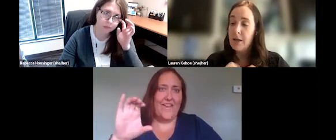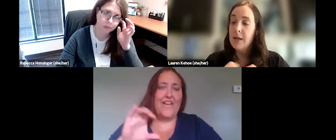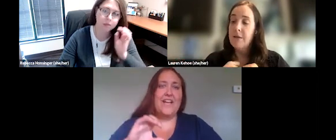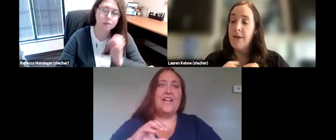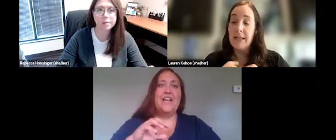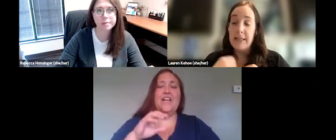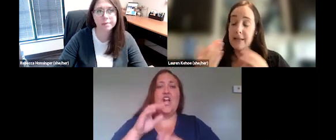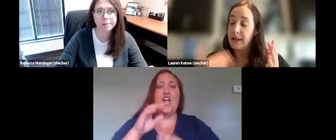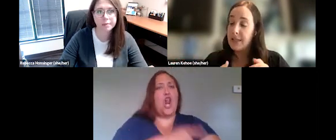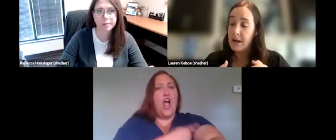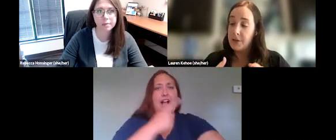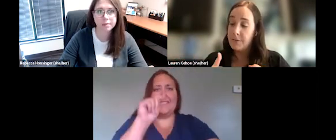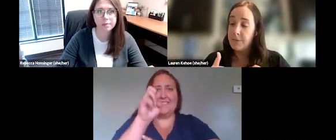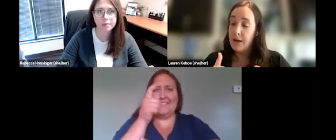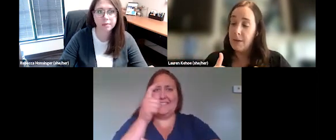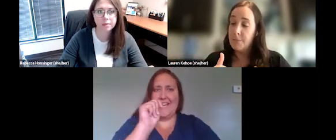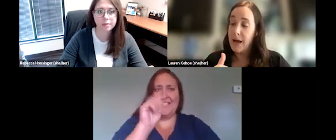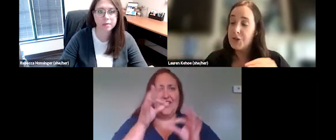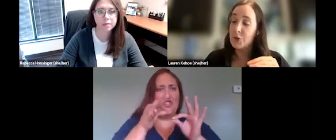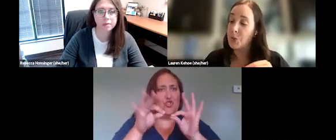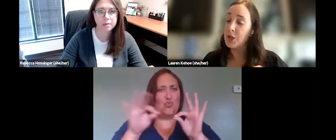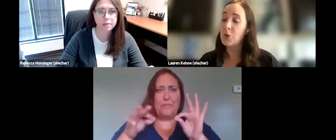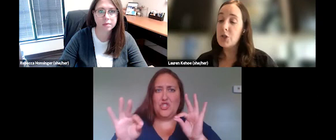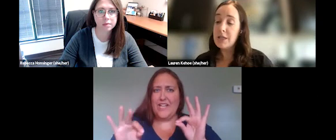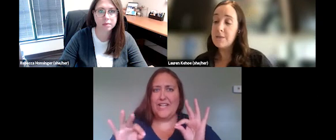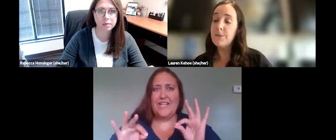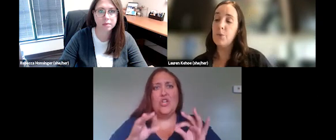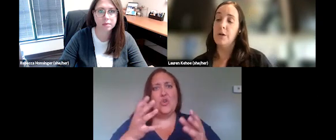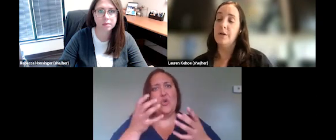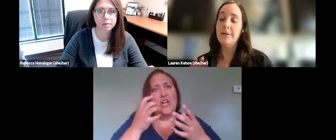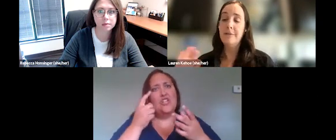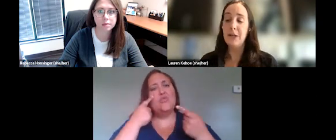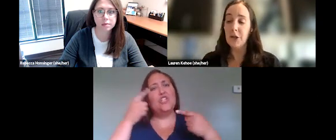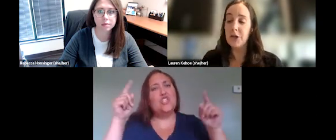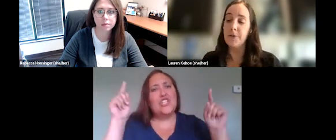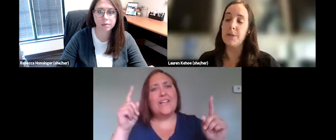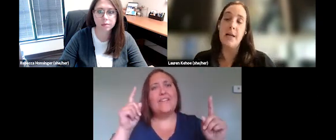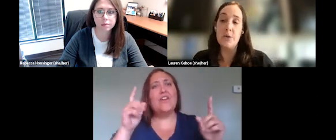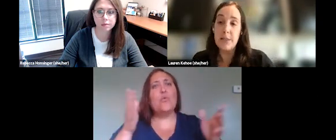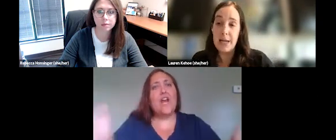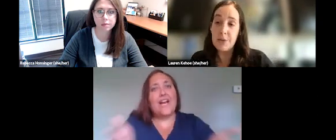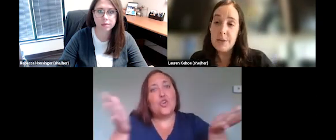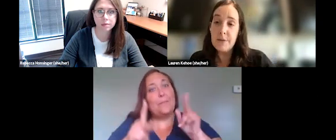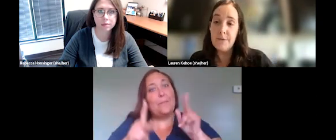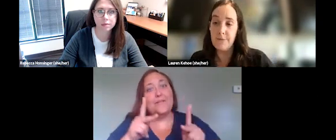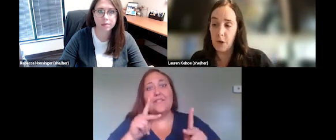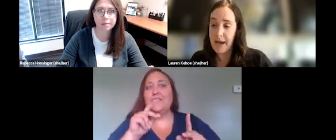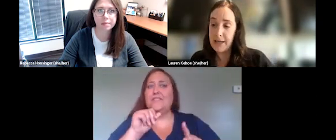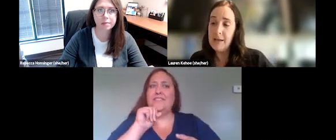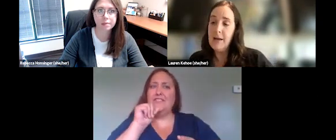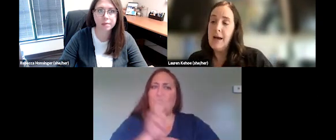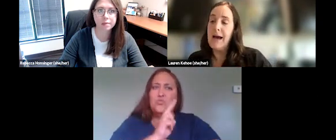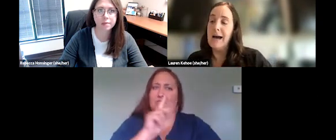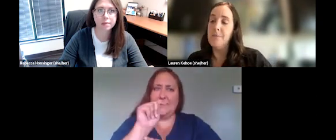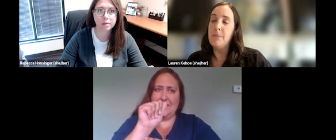description. Finally, the last couple of milestones we wanted to achieve were encouraging folks to not use tables for